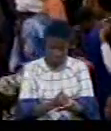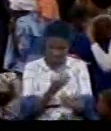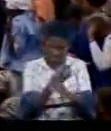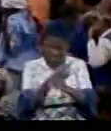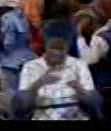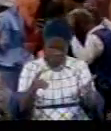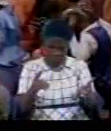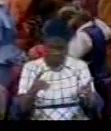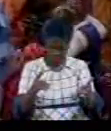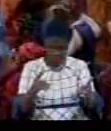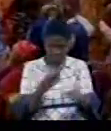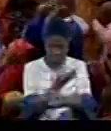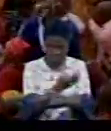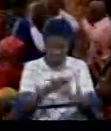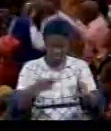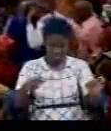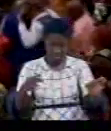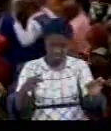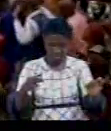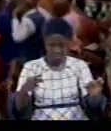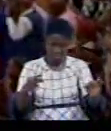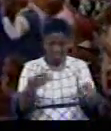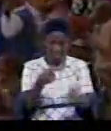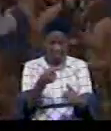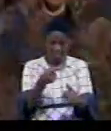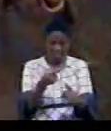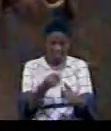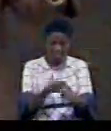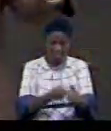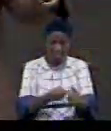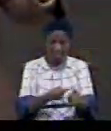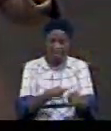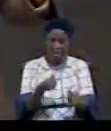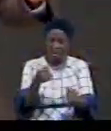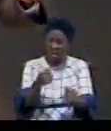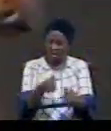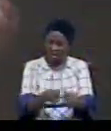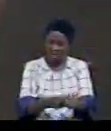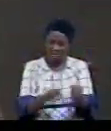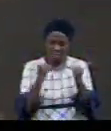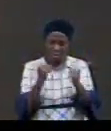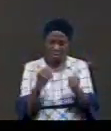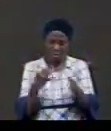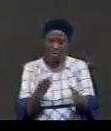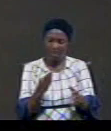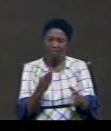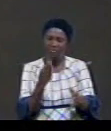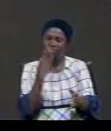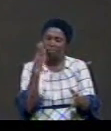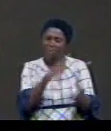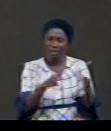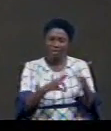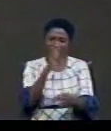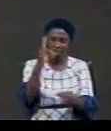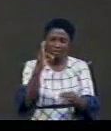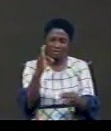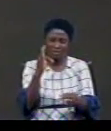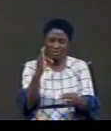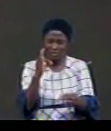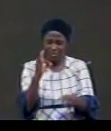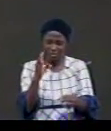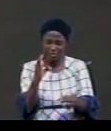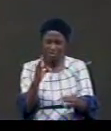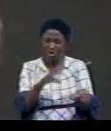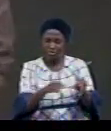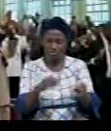Deliverance, freedom from every power of evil spirit, guaranteed for your